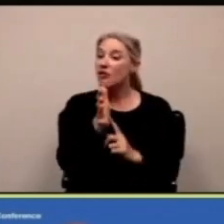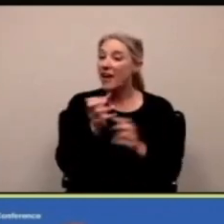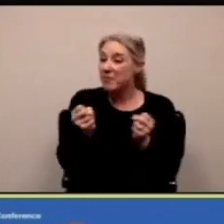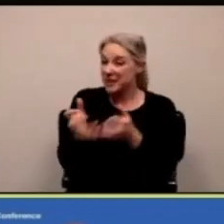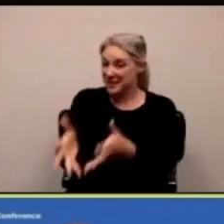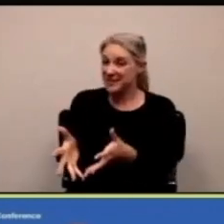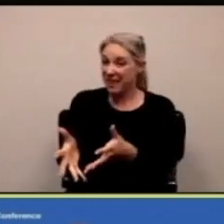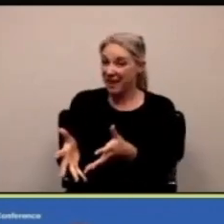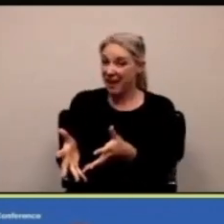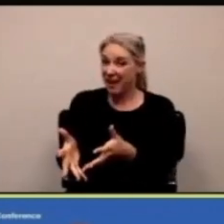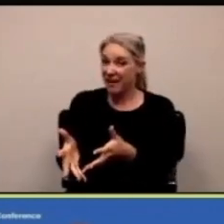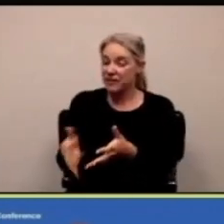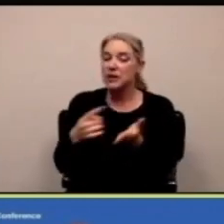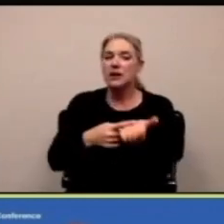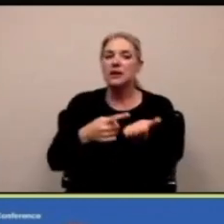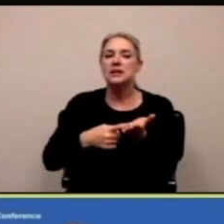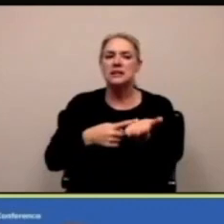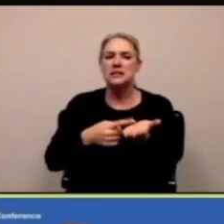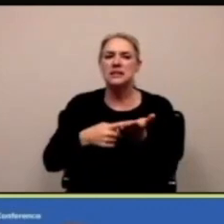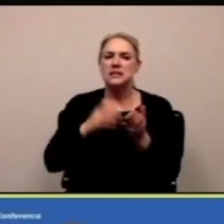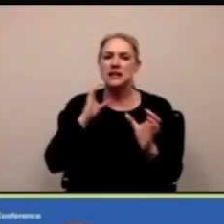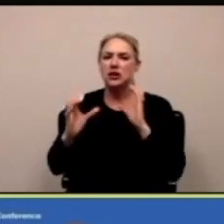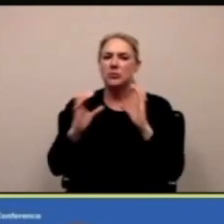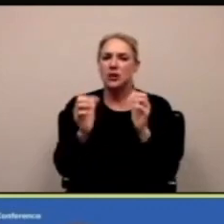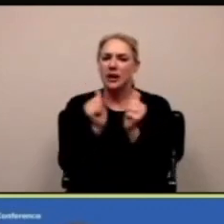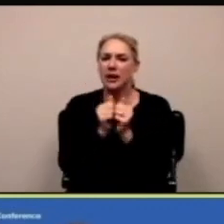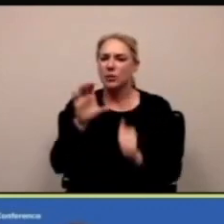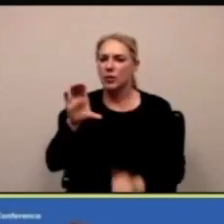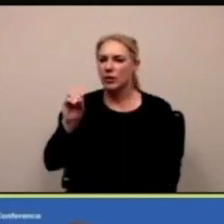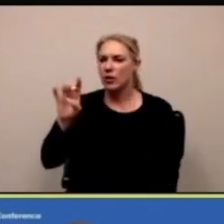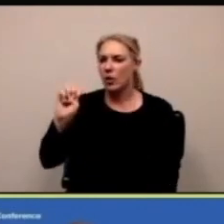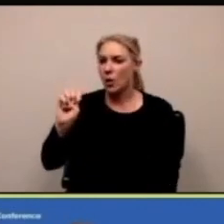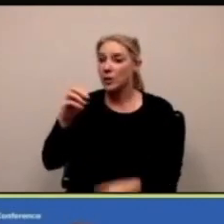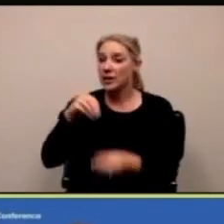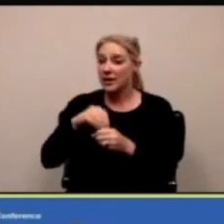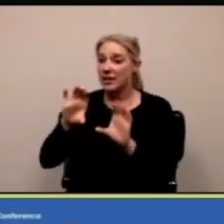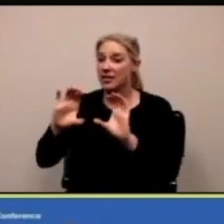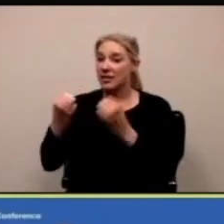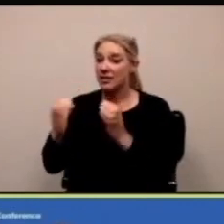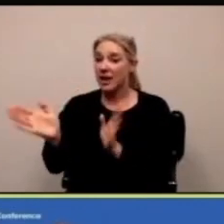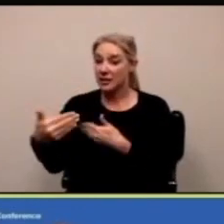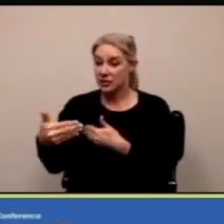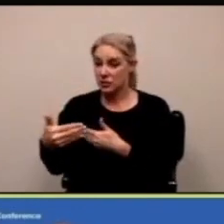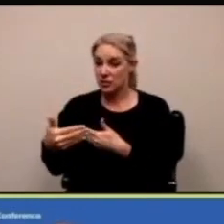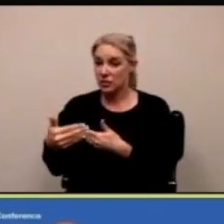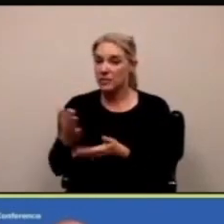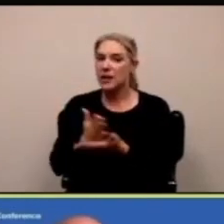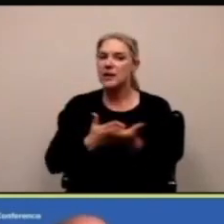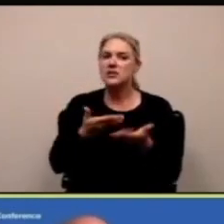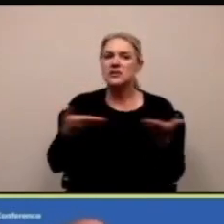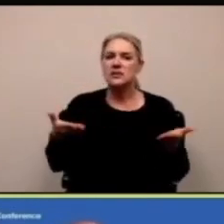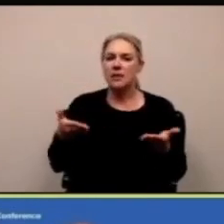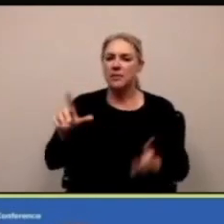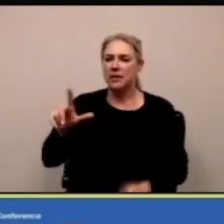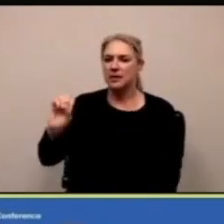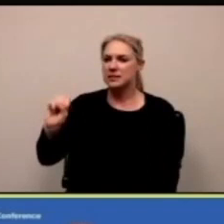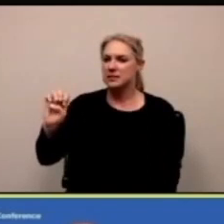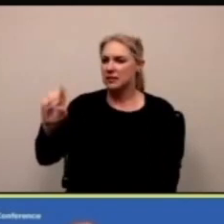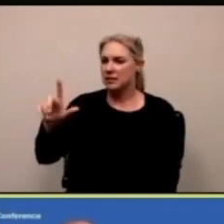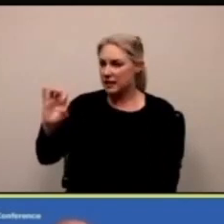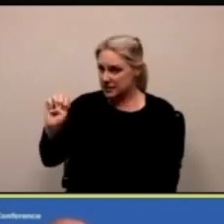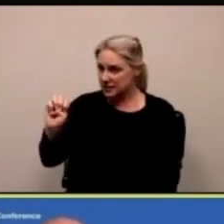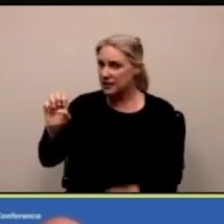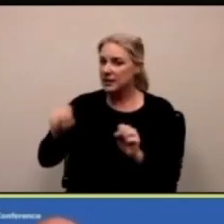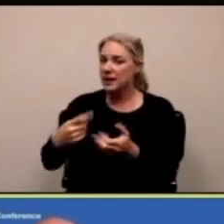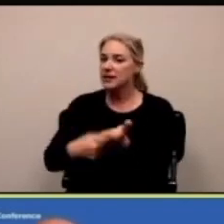about this, like communicating with code in the classroom. These are some of the things that Leslie, if you want to talk to about these